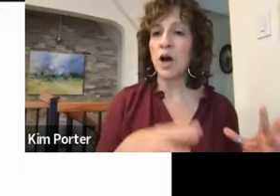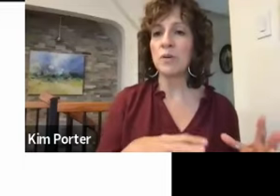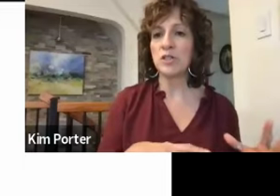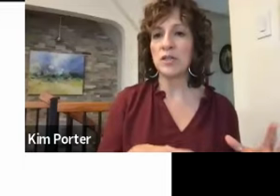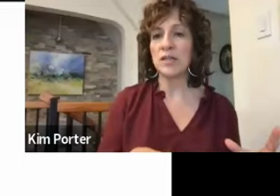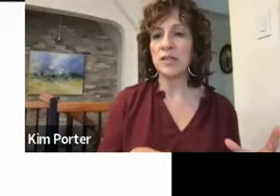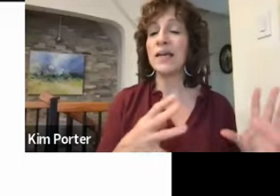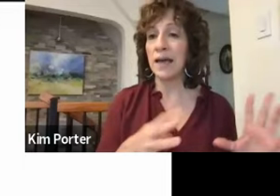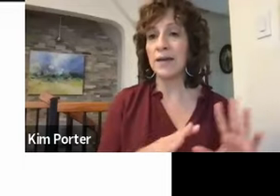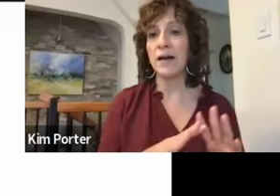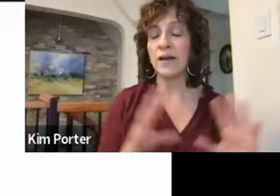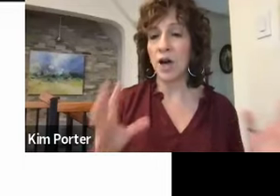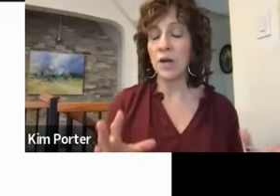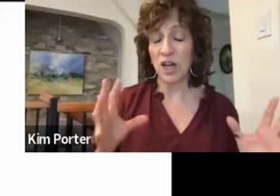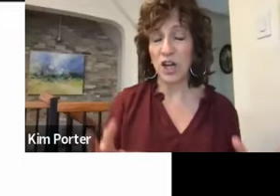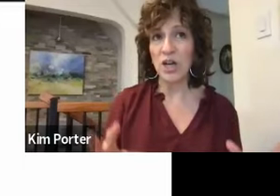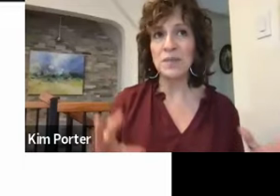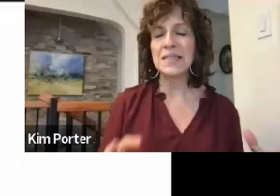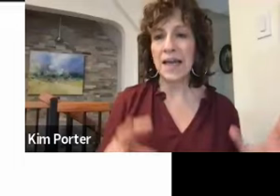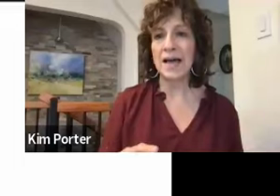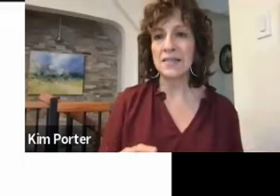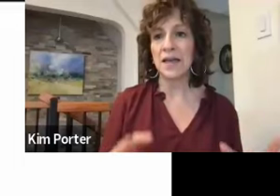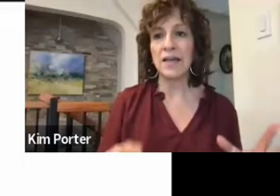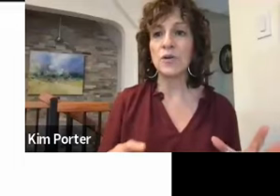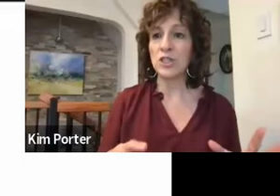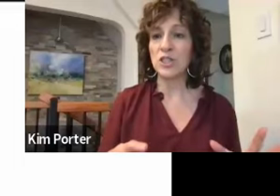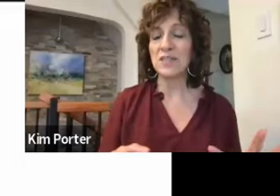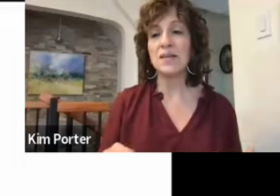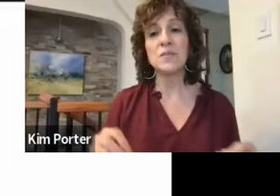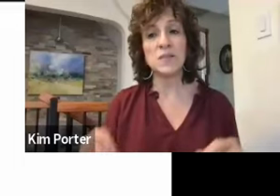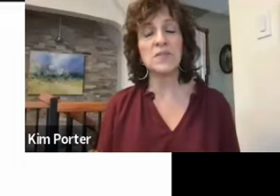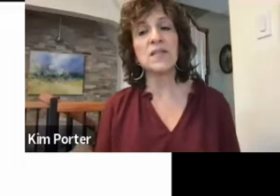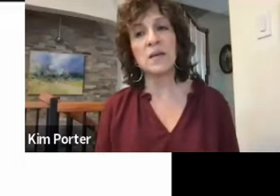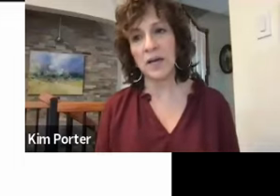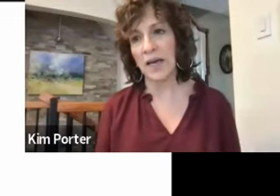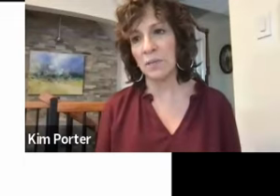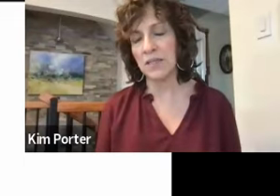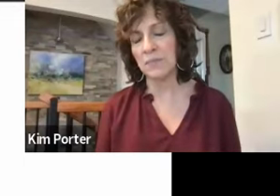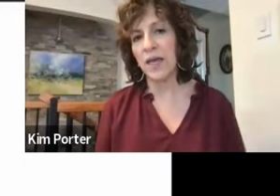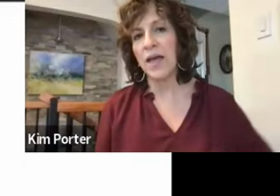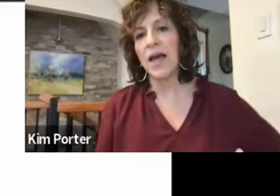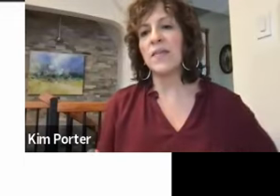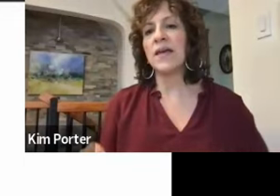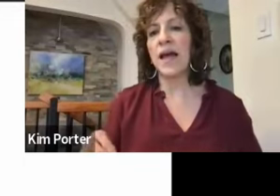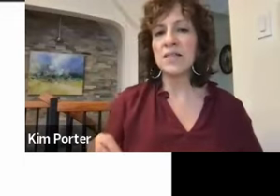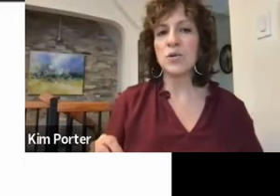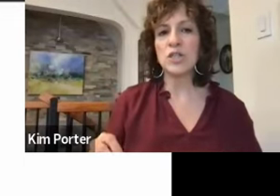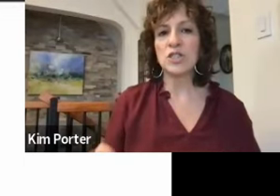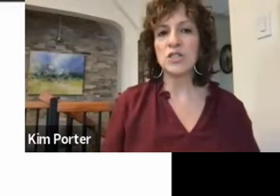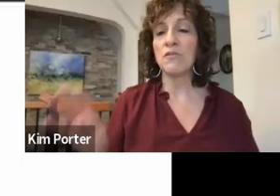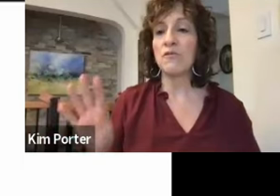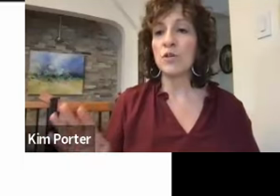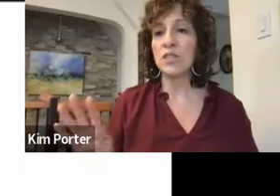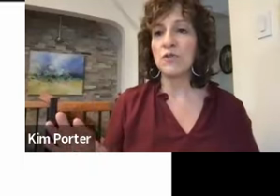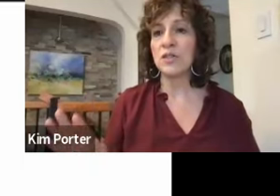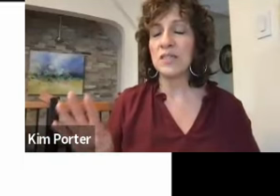them an opportunity to, again, anonymously ask any questions specifically about cannabis. And they could ask